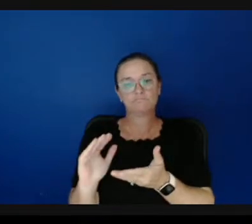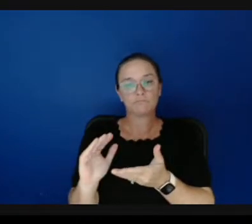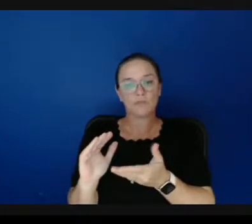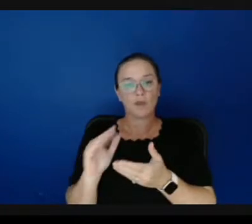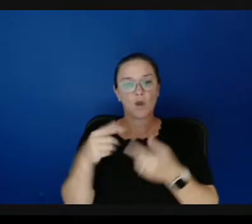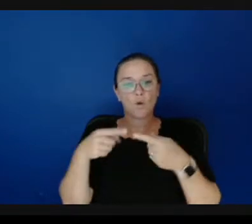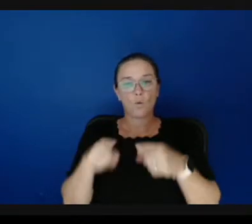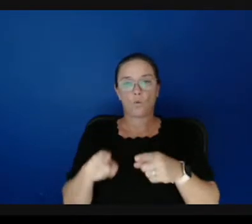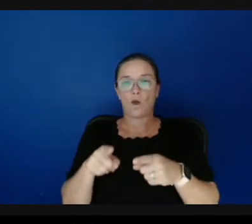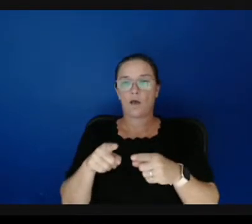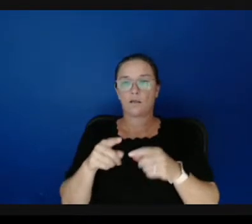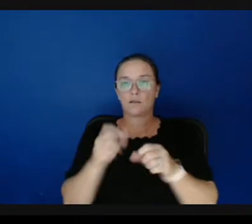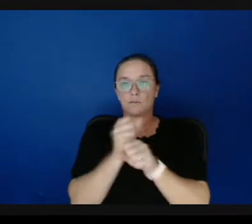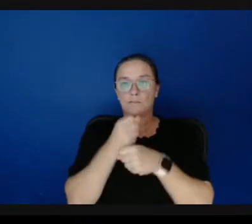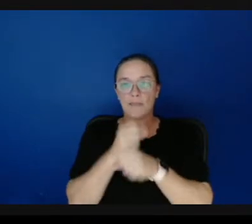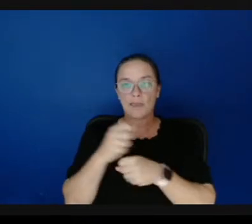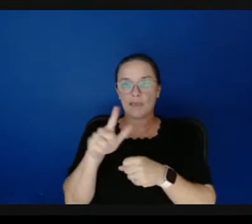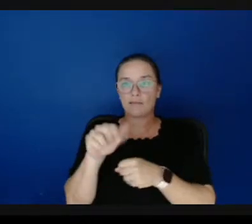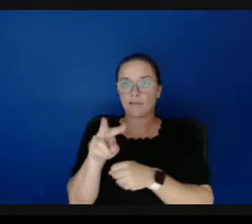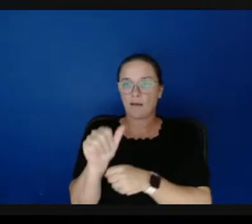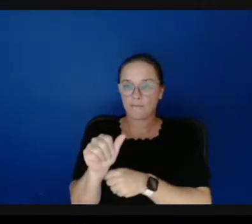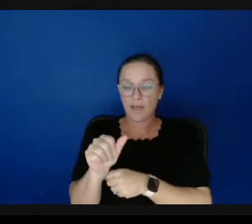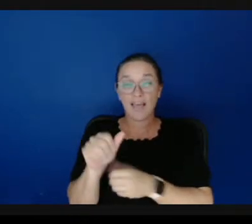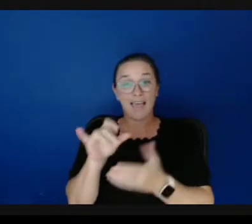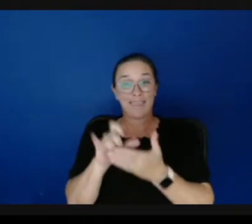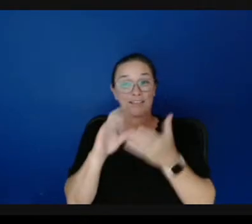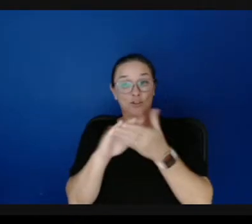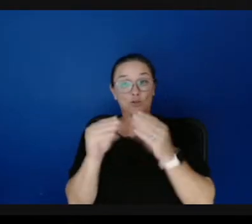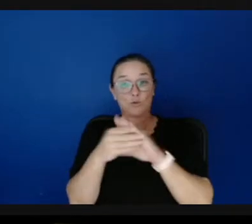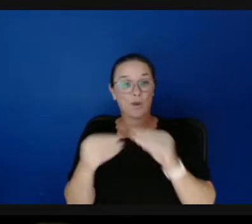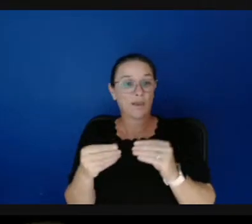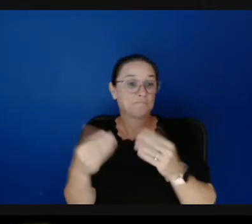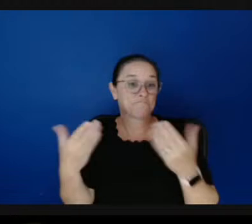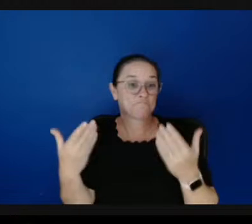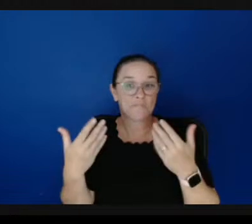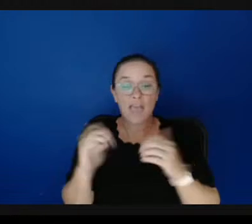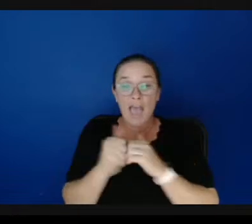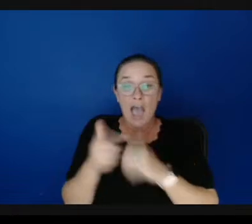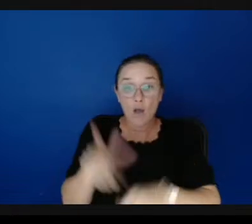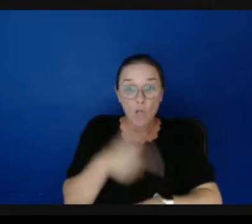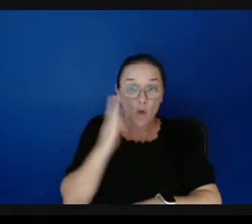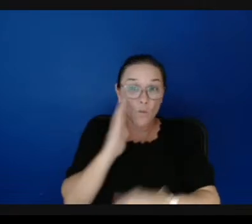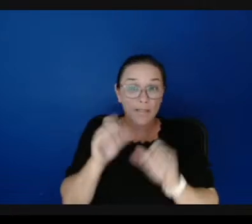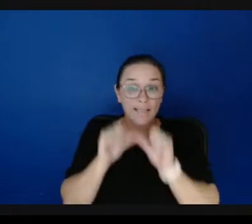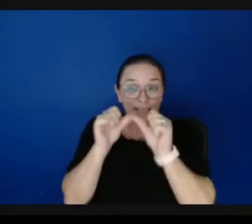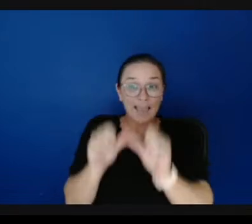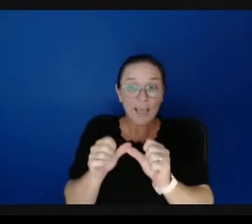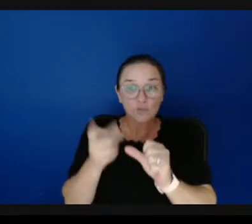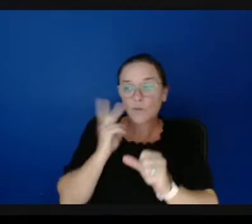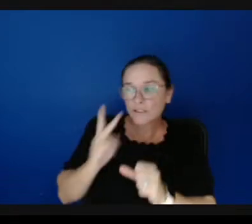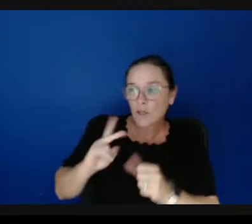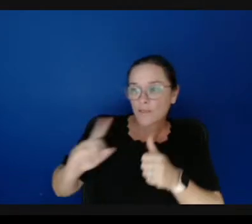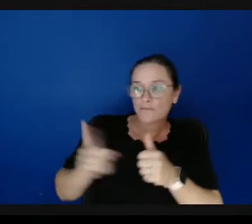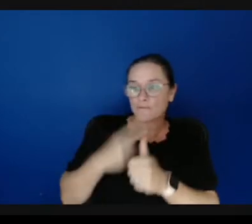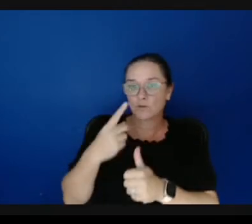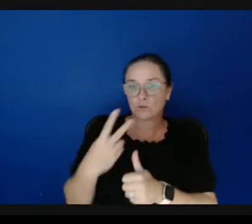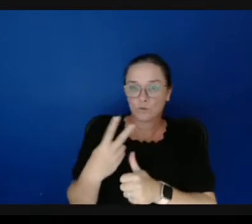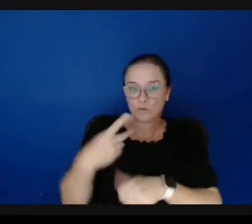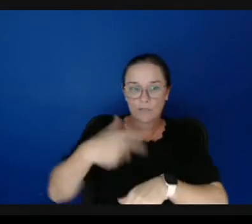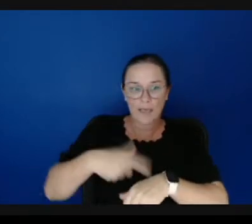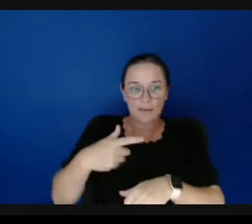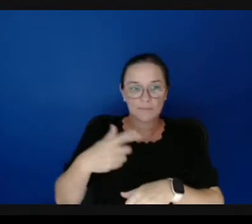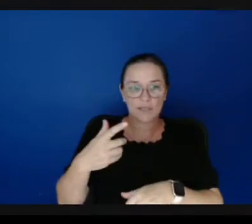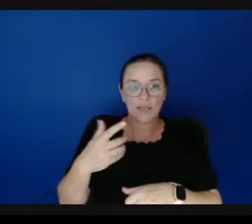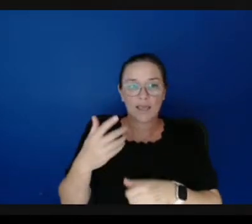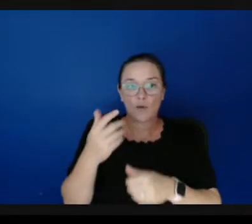lava. And that's really the story in Kilauea, is how long will the episode last? Having seen that the first 2 episodes lasted about 15